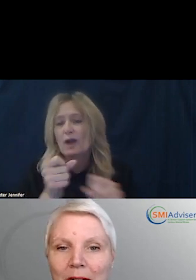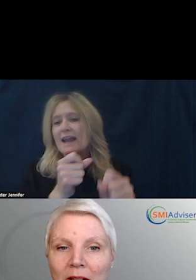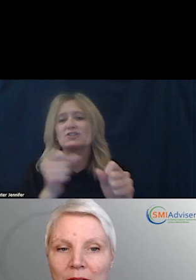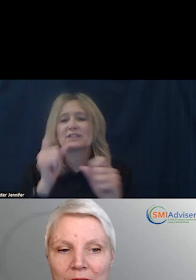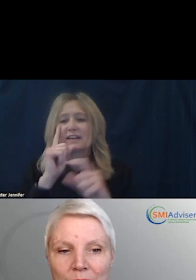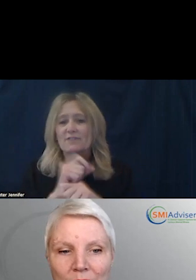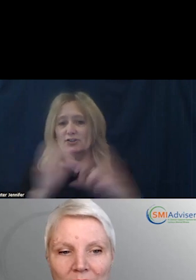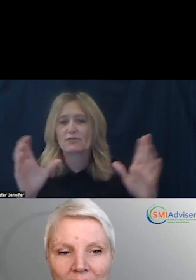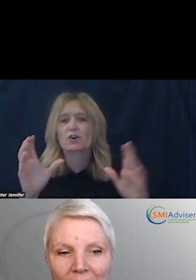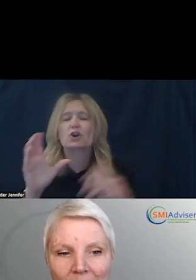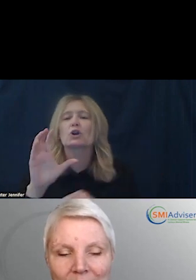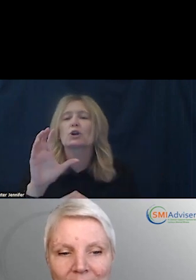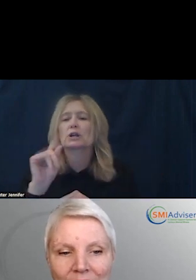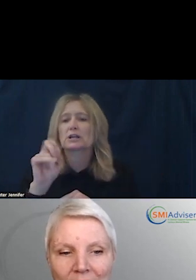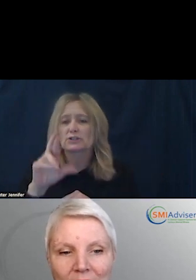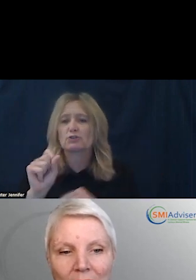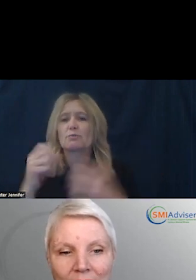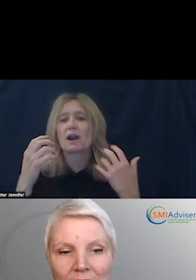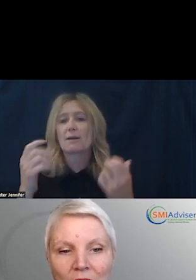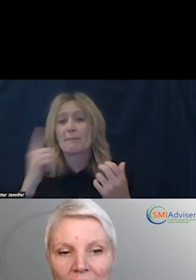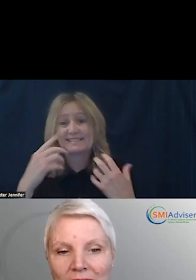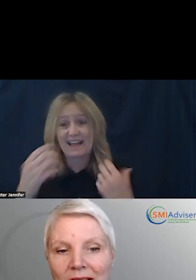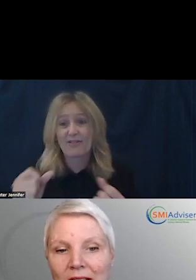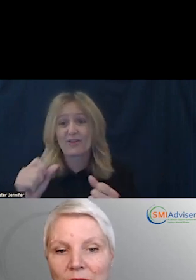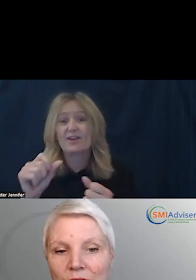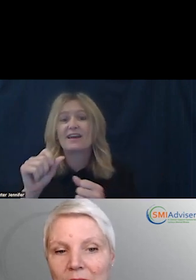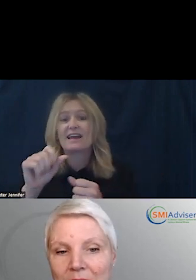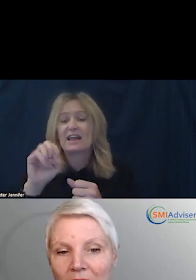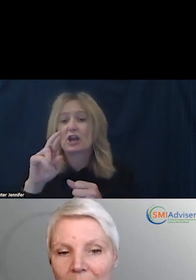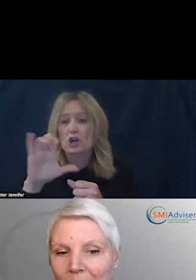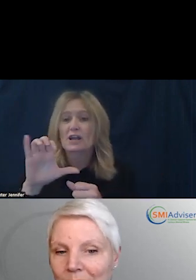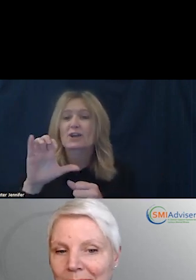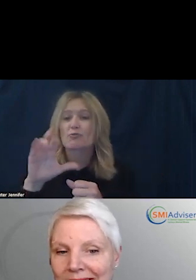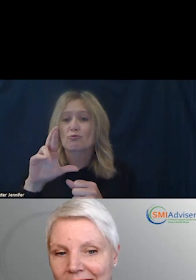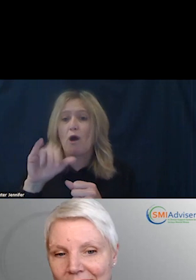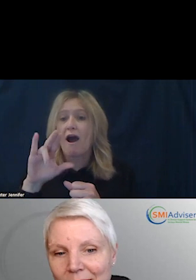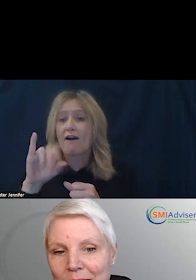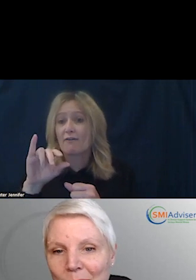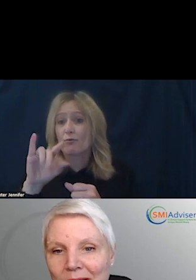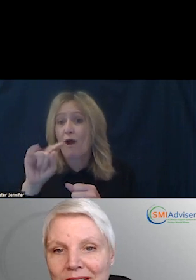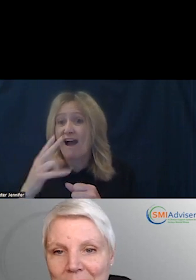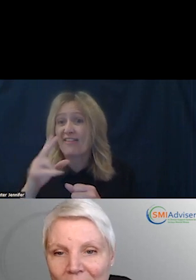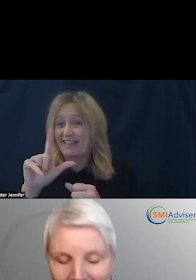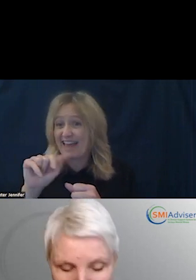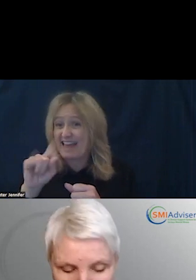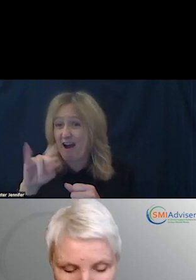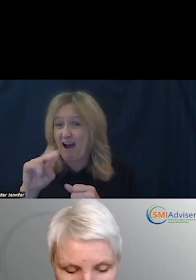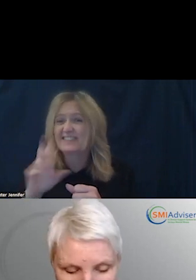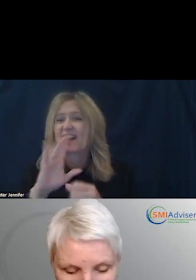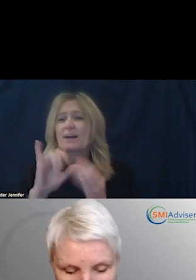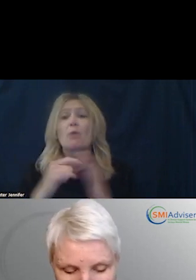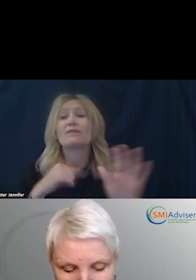consumer mental health at Google. And then we have Eric Raflayan, who's going to be talking about, we've been here before. He's going to be talking